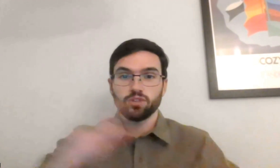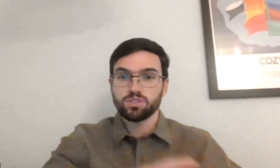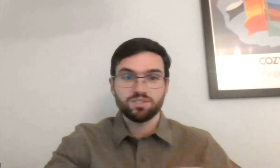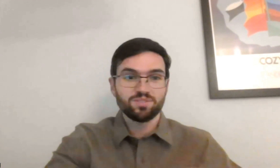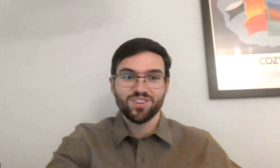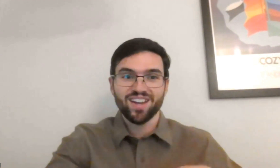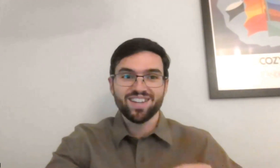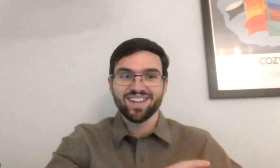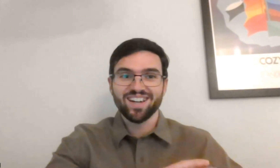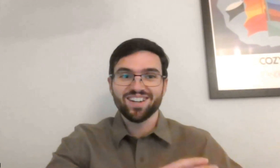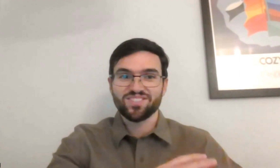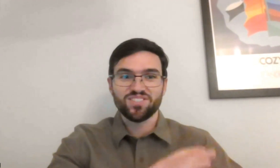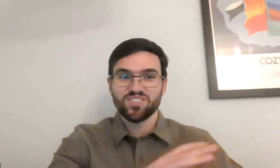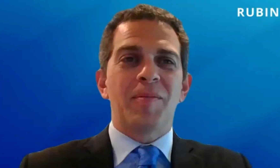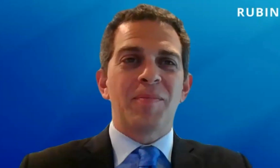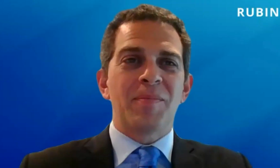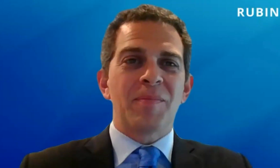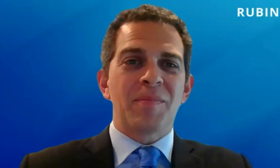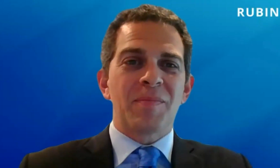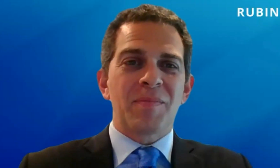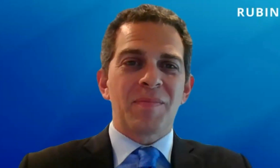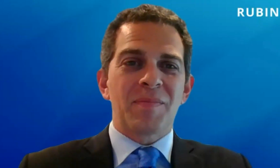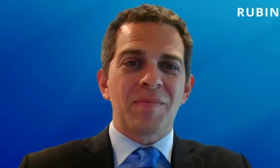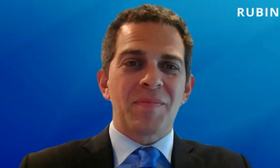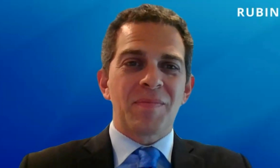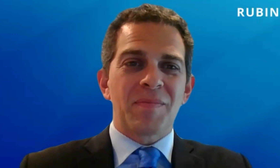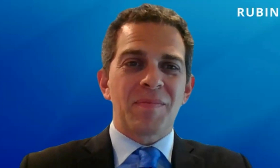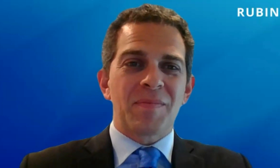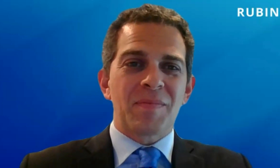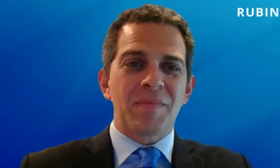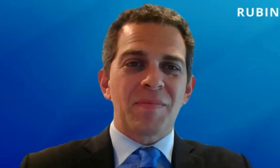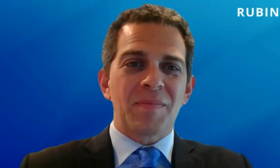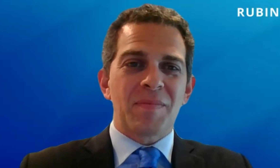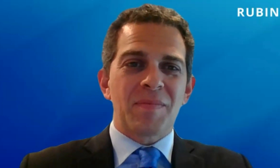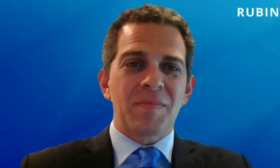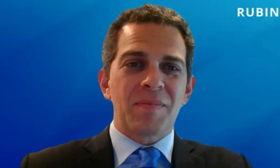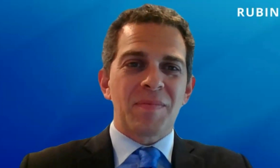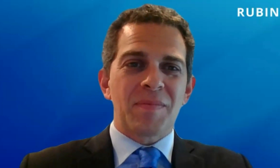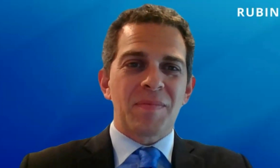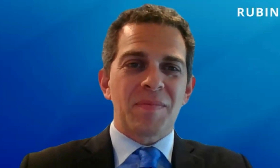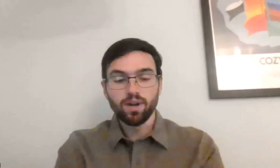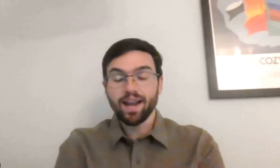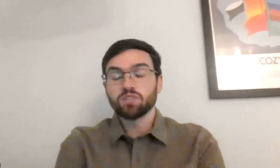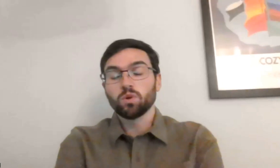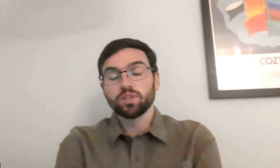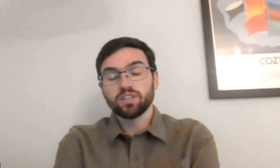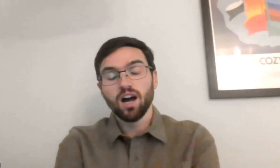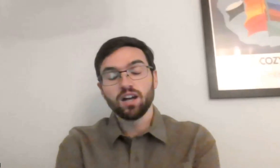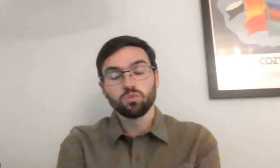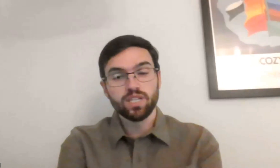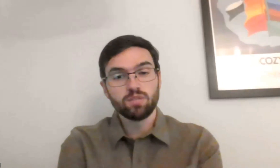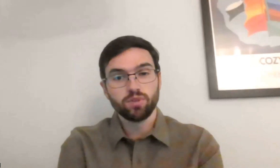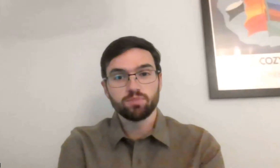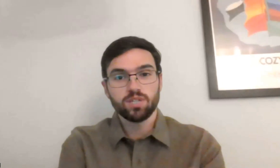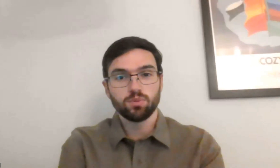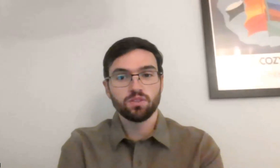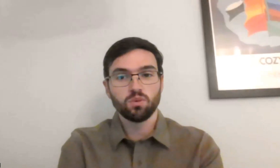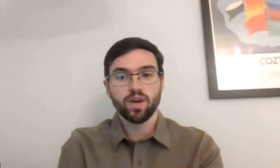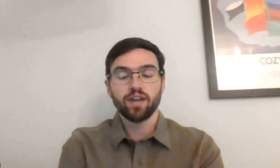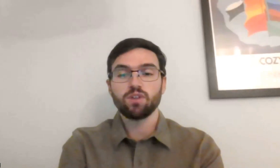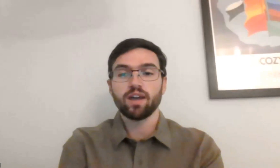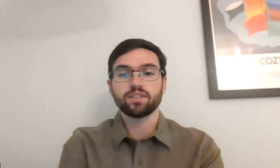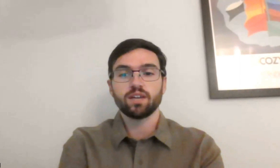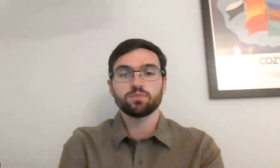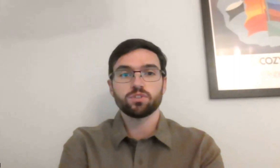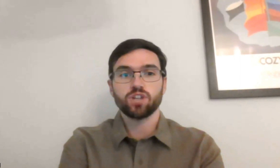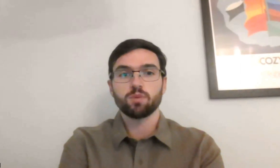to bankruptcy. Right, Wow. huge product art. Um, but I got to work with a ton of really bright people on the